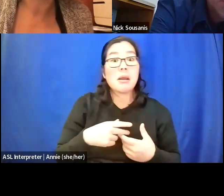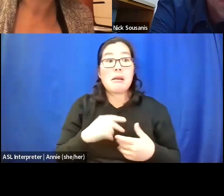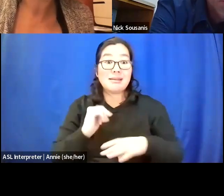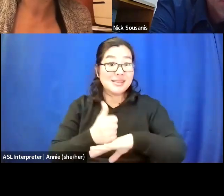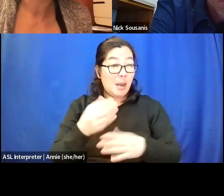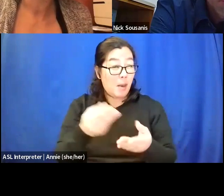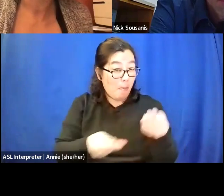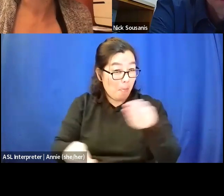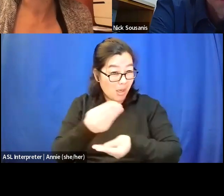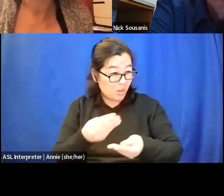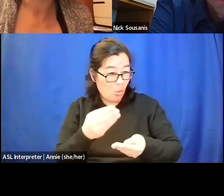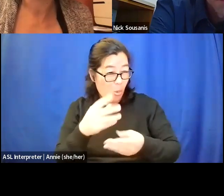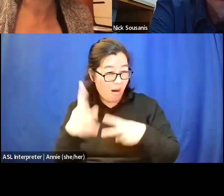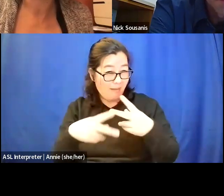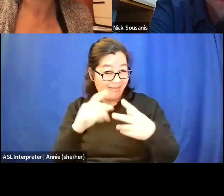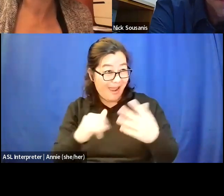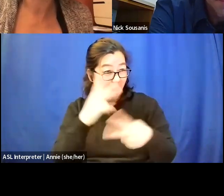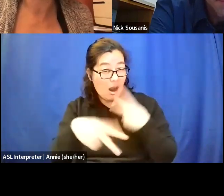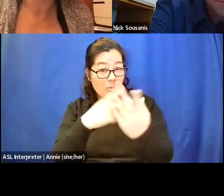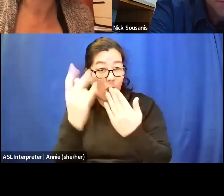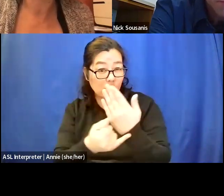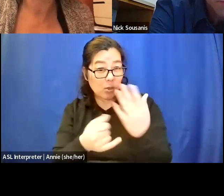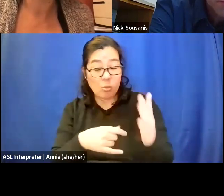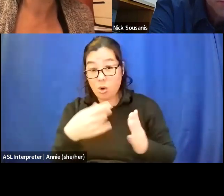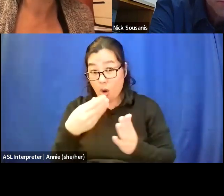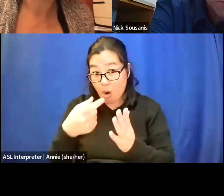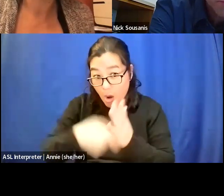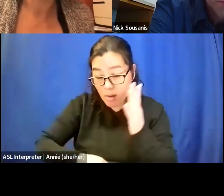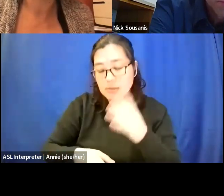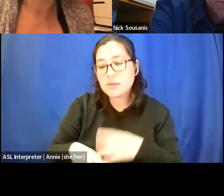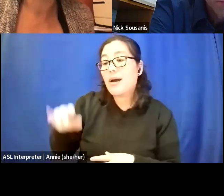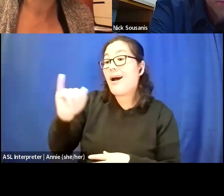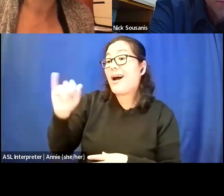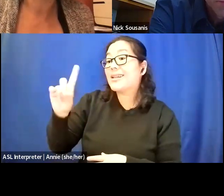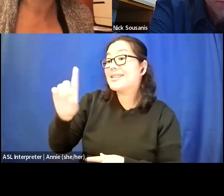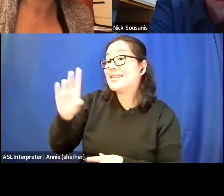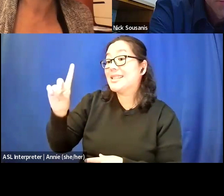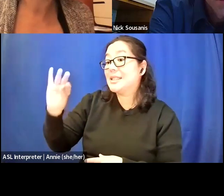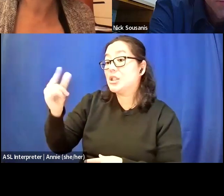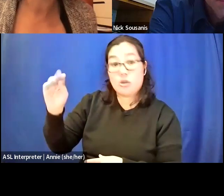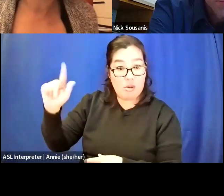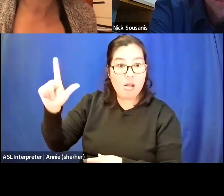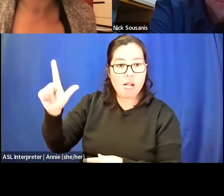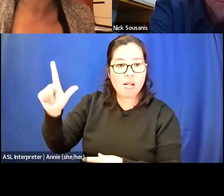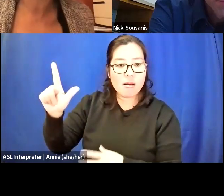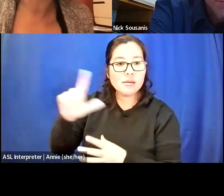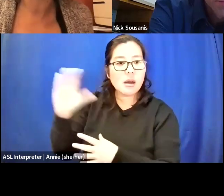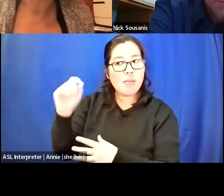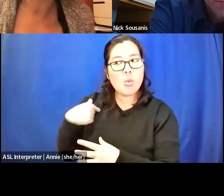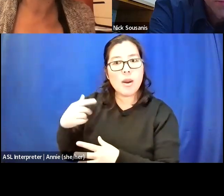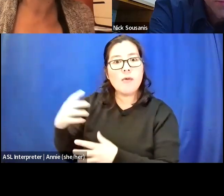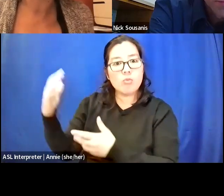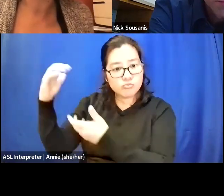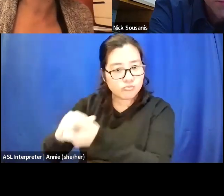would even cost. And IDC Digital is a company that we had worked with a lot in the past, tied to the